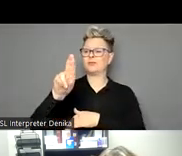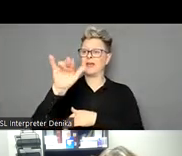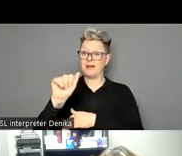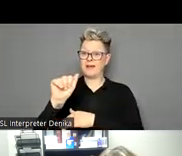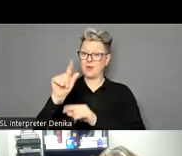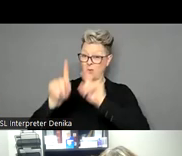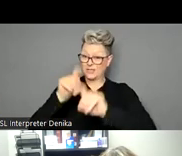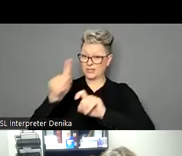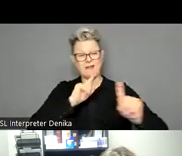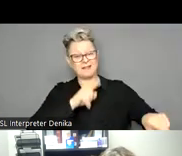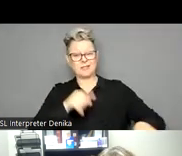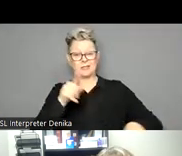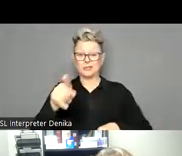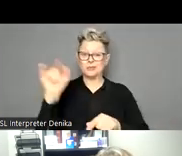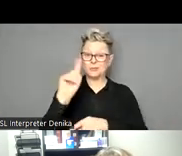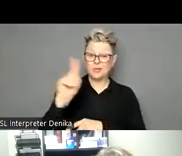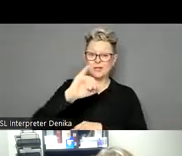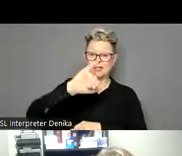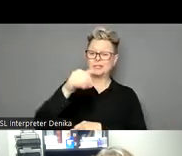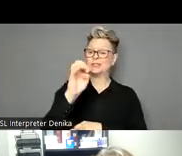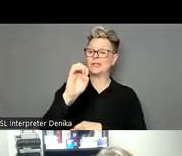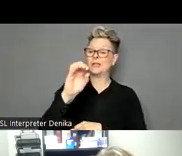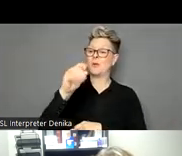quiz show Jeopardy in 2018.